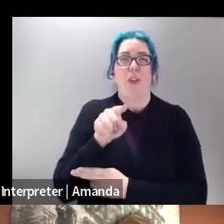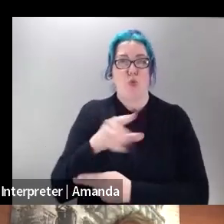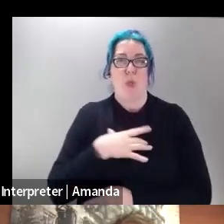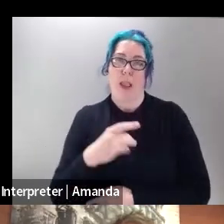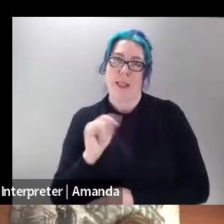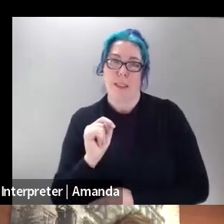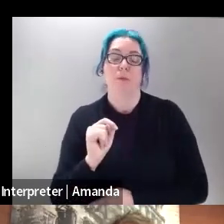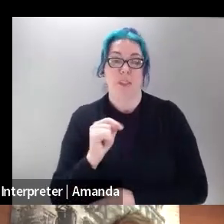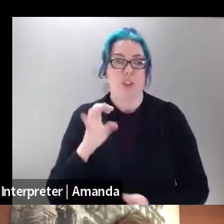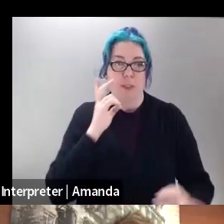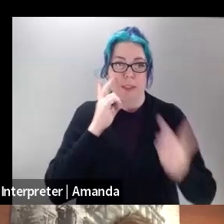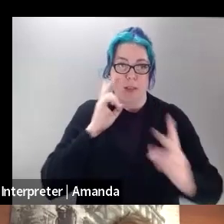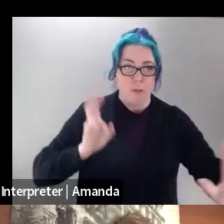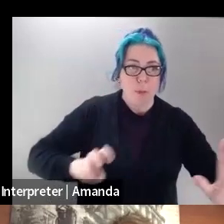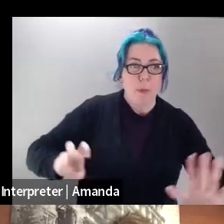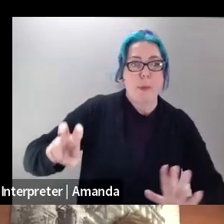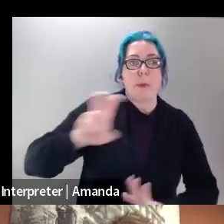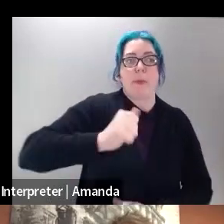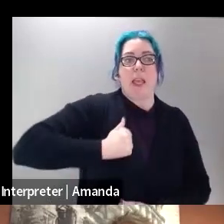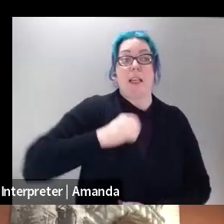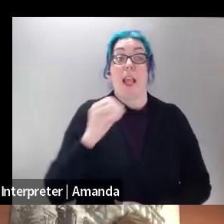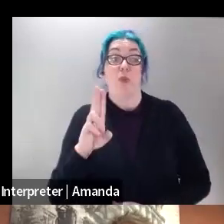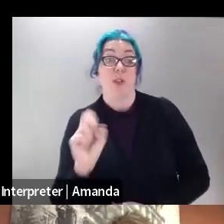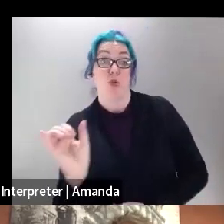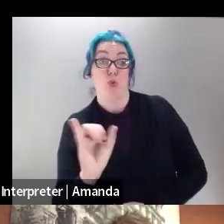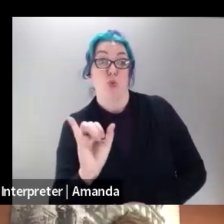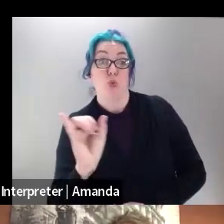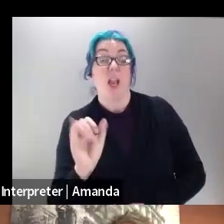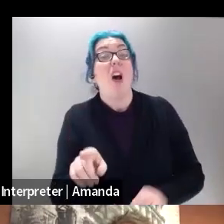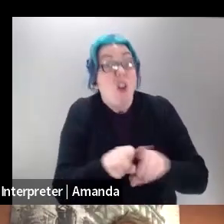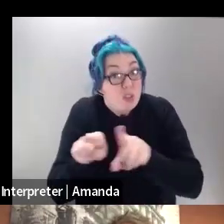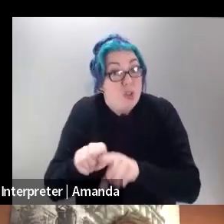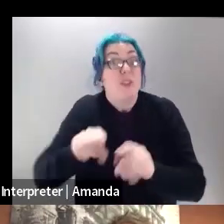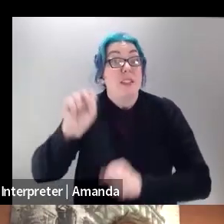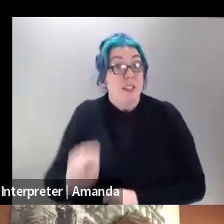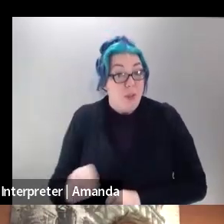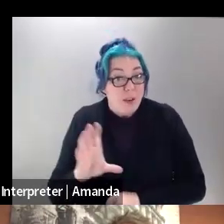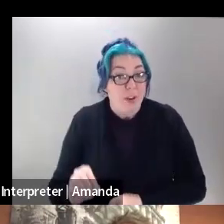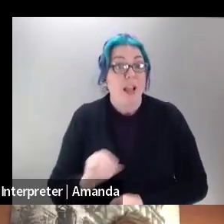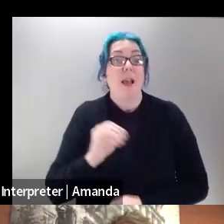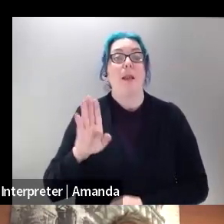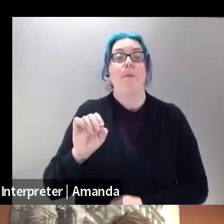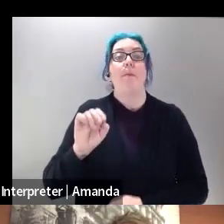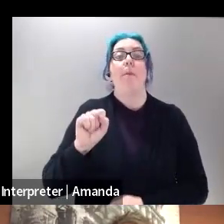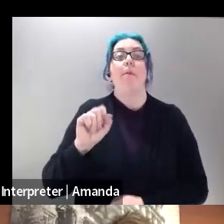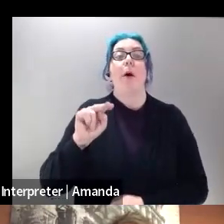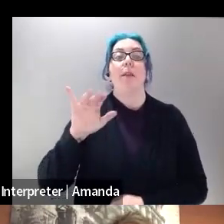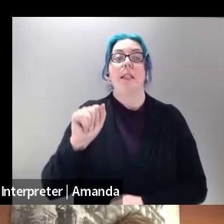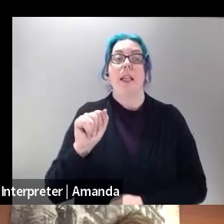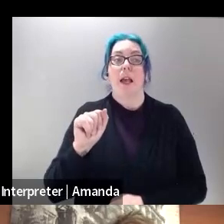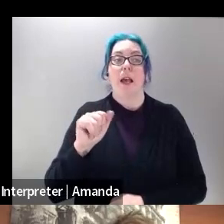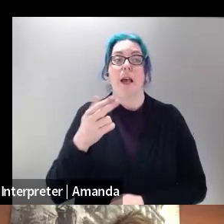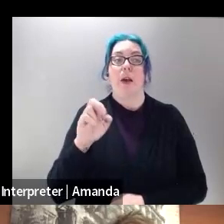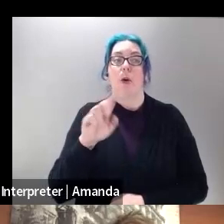South Africa and Bosnia Herzegovina. Next up, Daryl is directing Sense